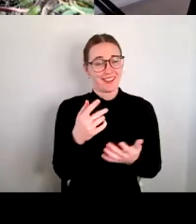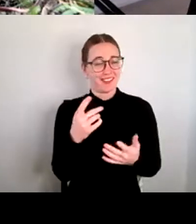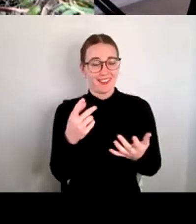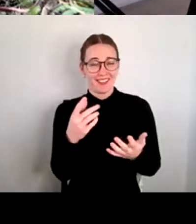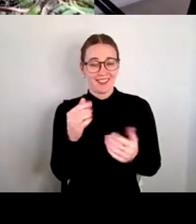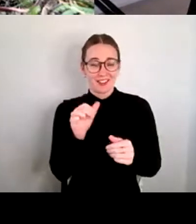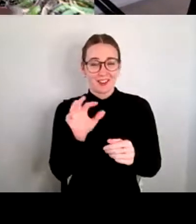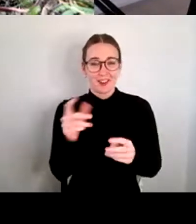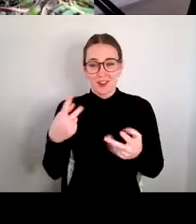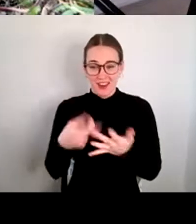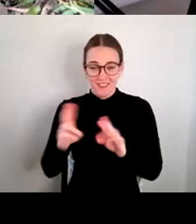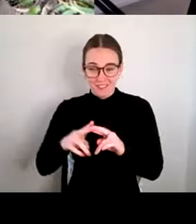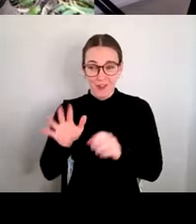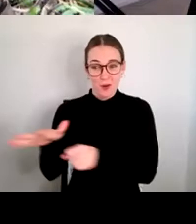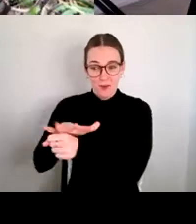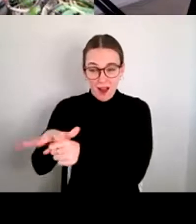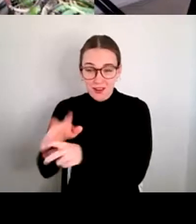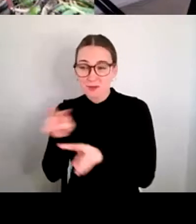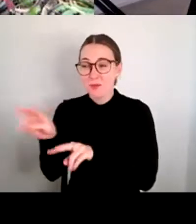I mean, I'm very biased, but.